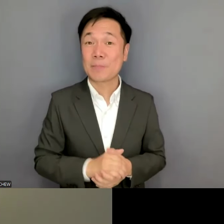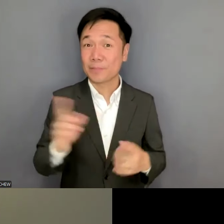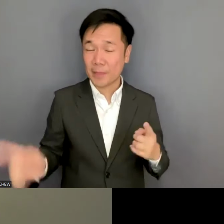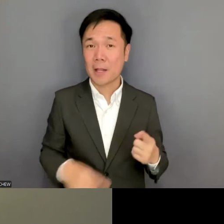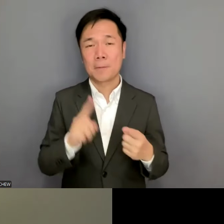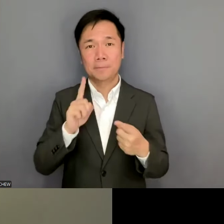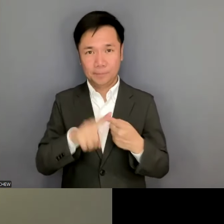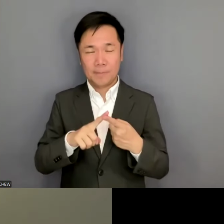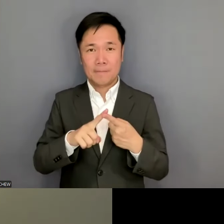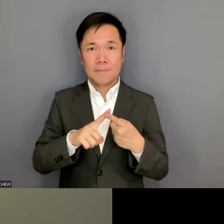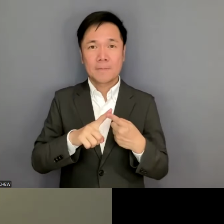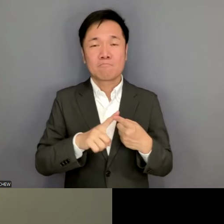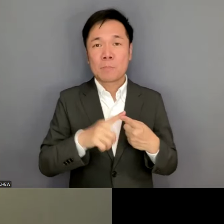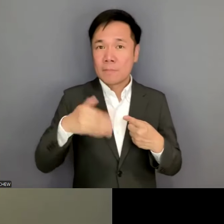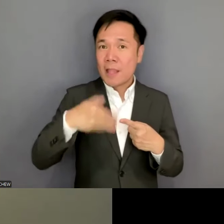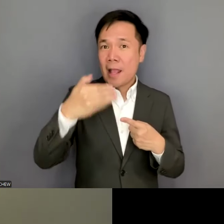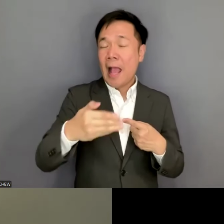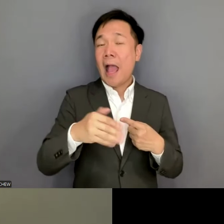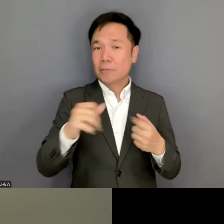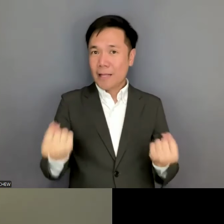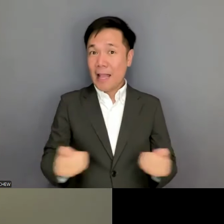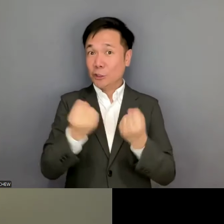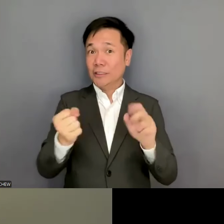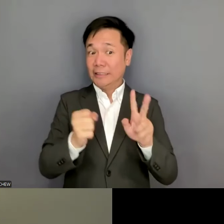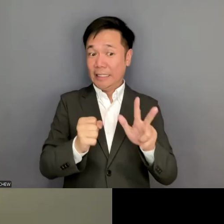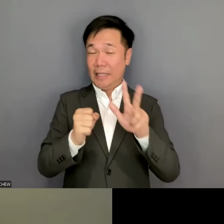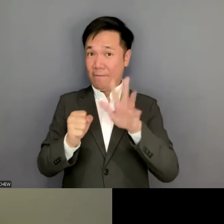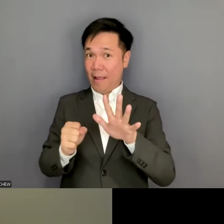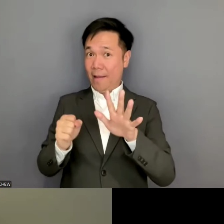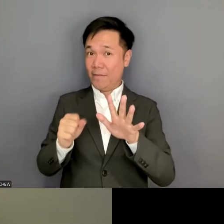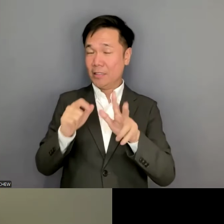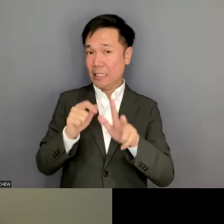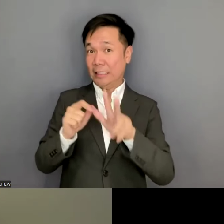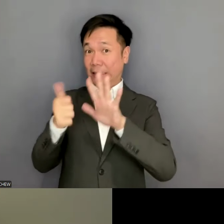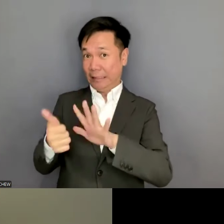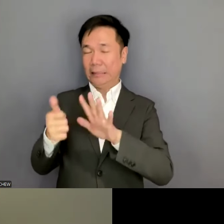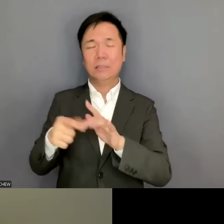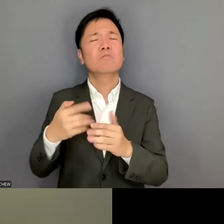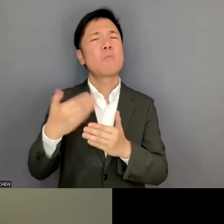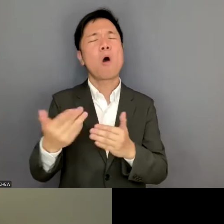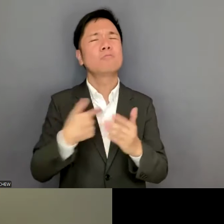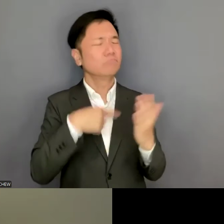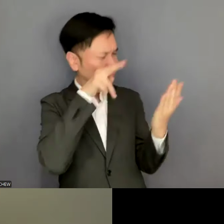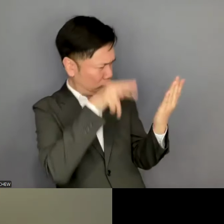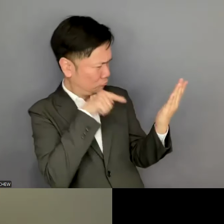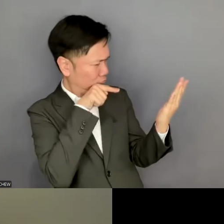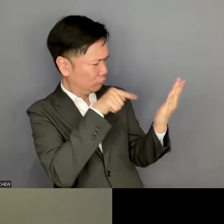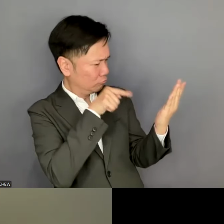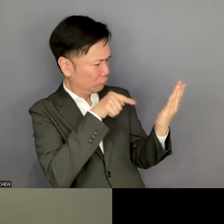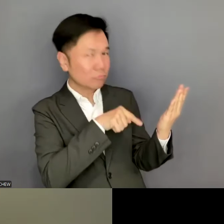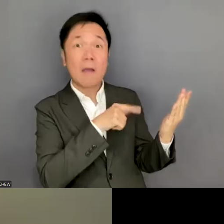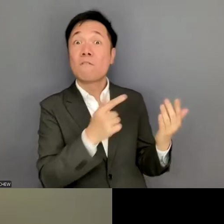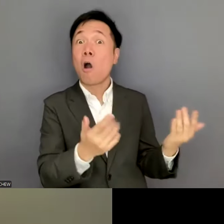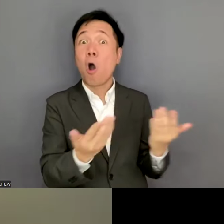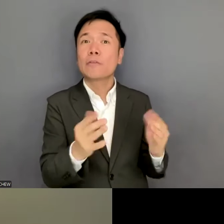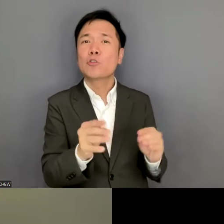these actions 35 and 36 in the Pact for the Future, which includes reference explicitly to the participation